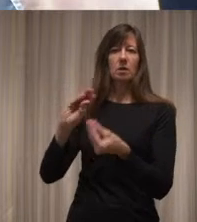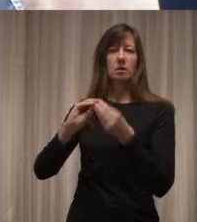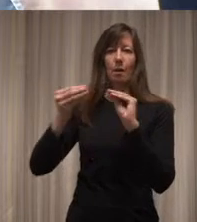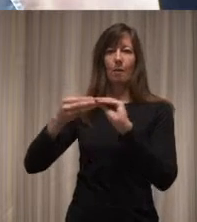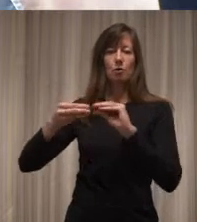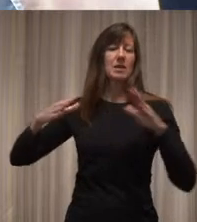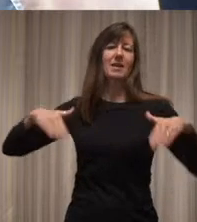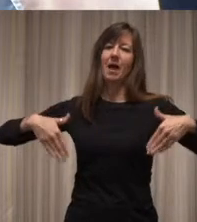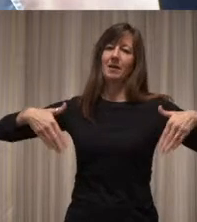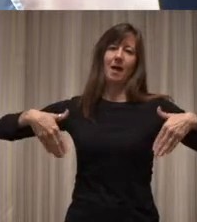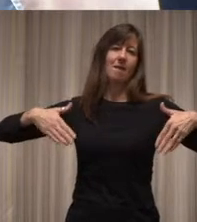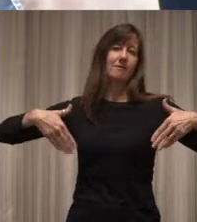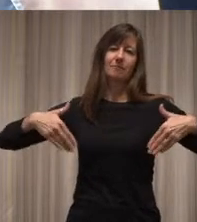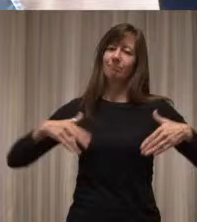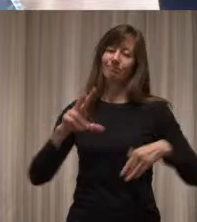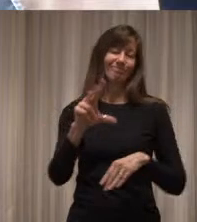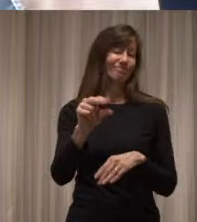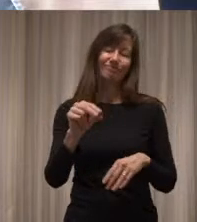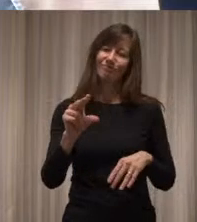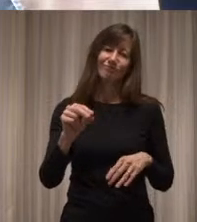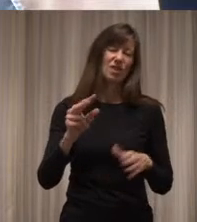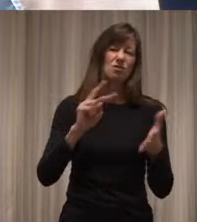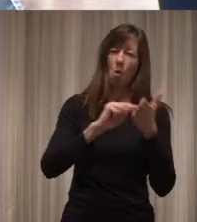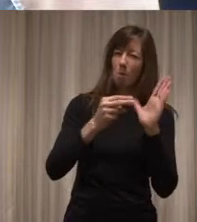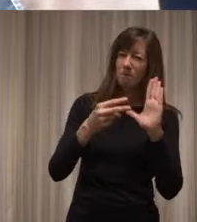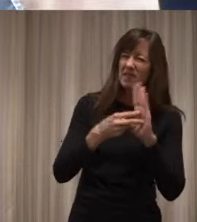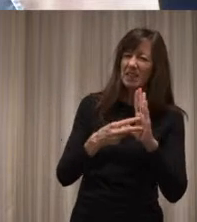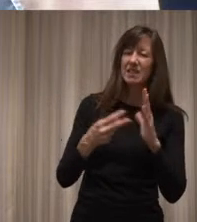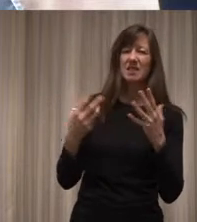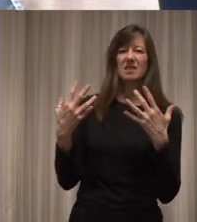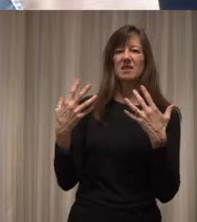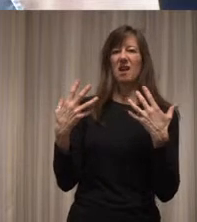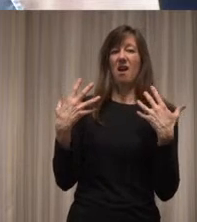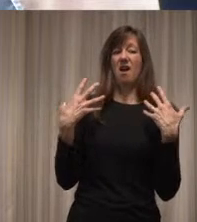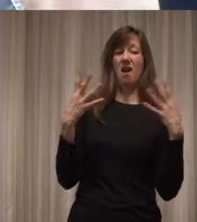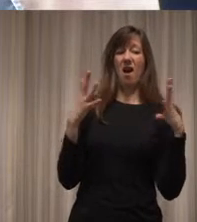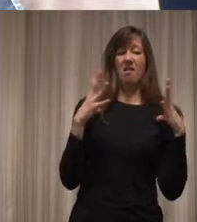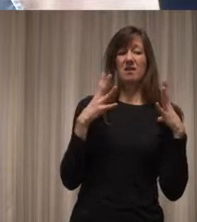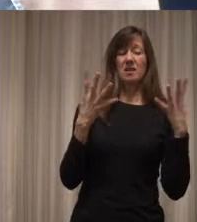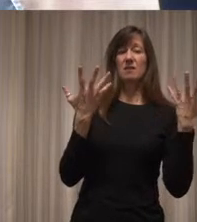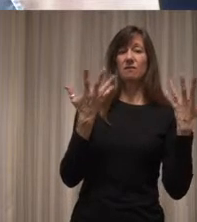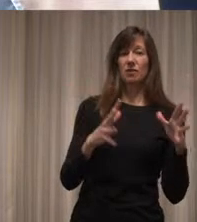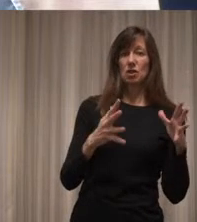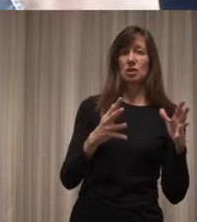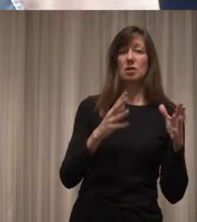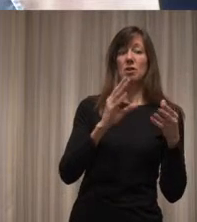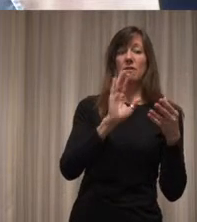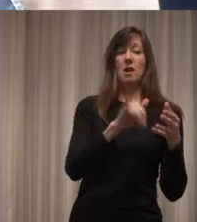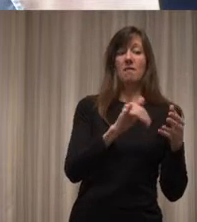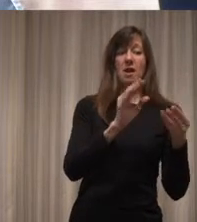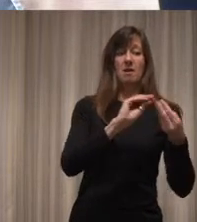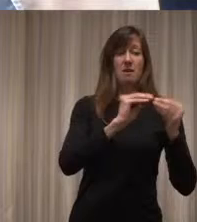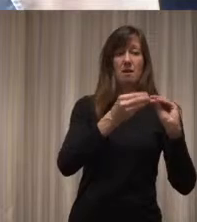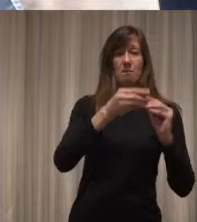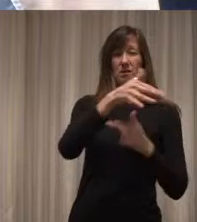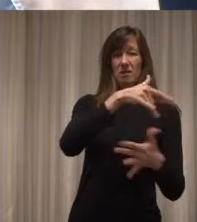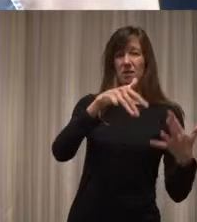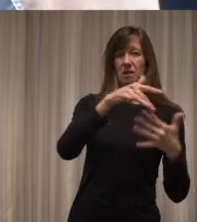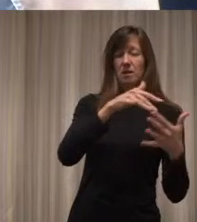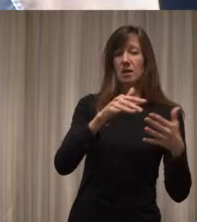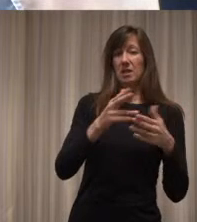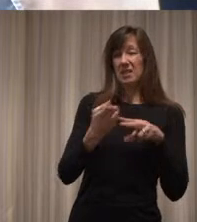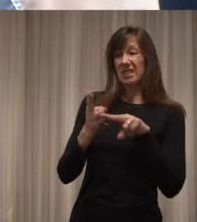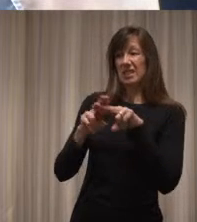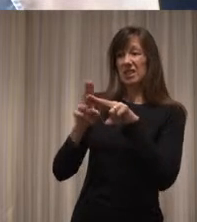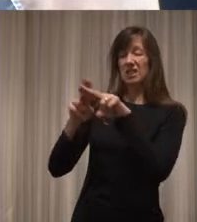chance in a worst case scenario that this could pick back up. But it would be awfully good news if this